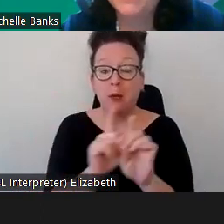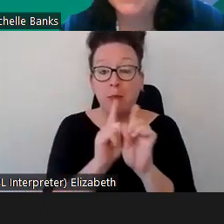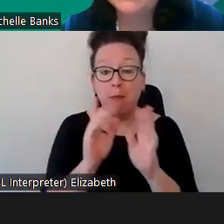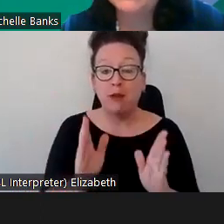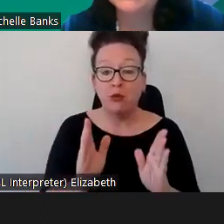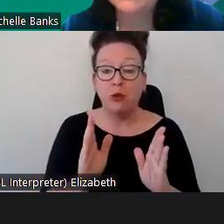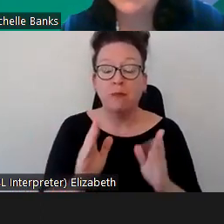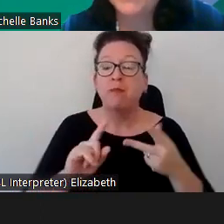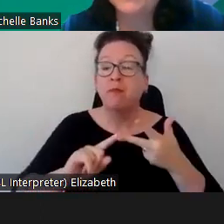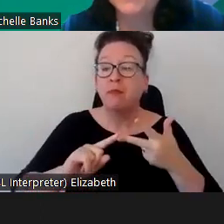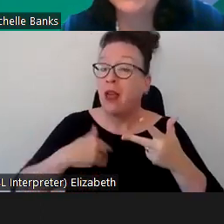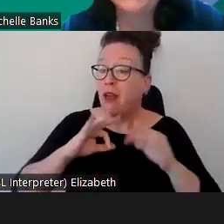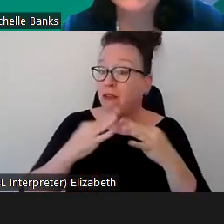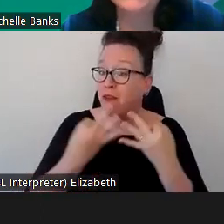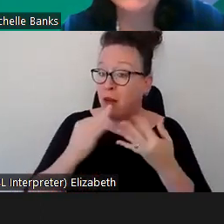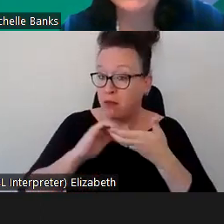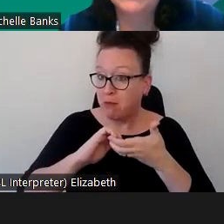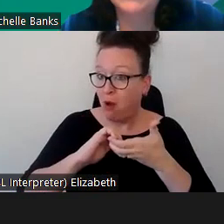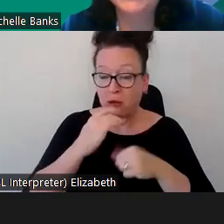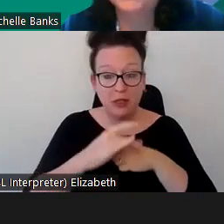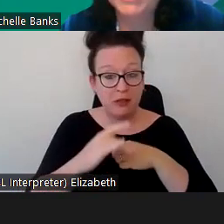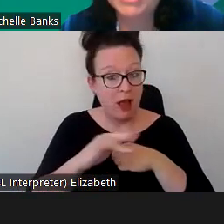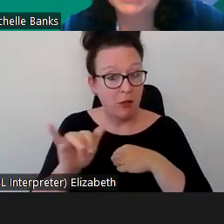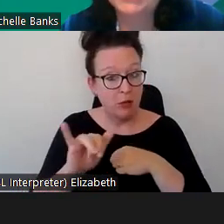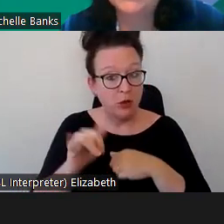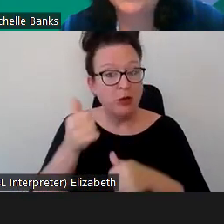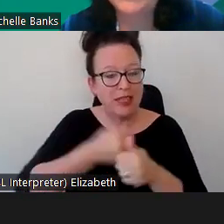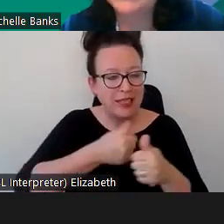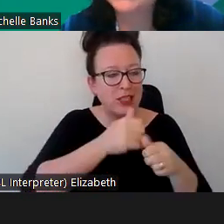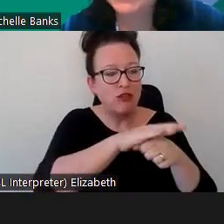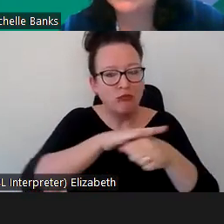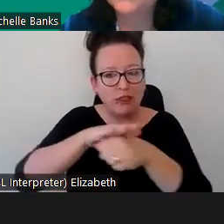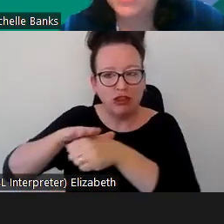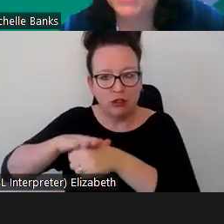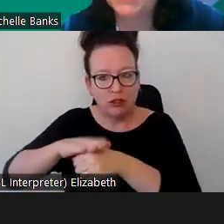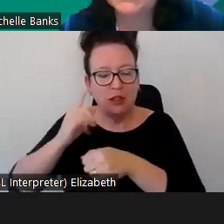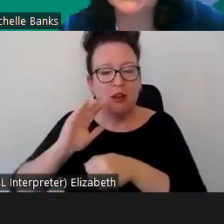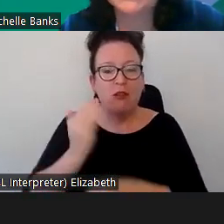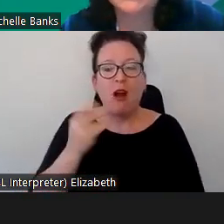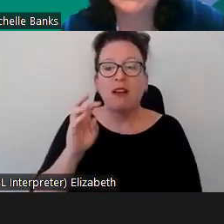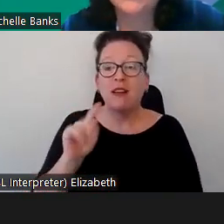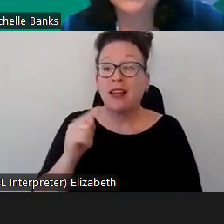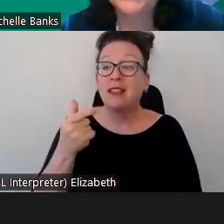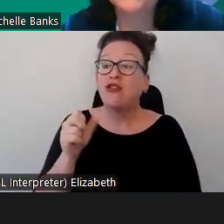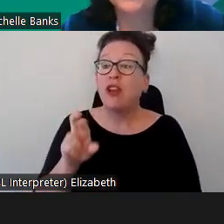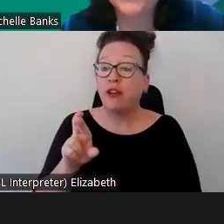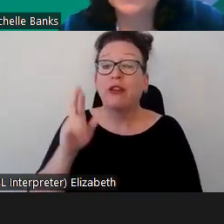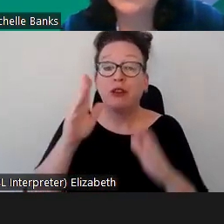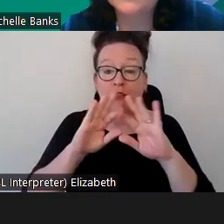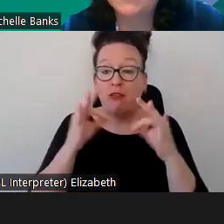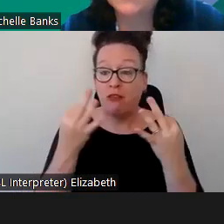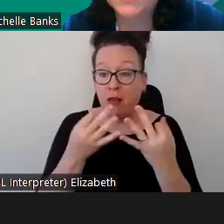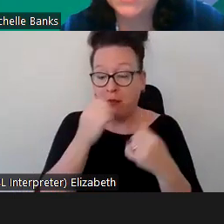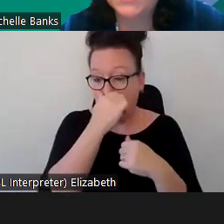family partners available in each region for our NextGeners families. We have